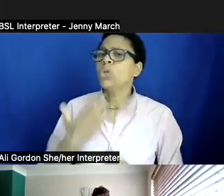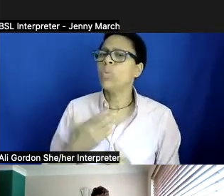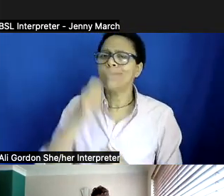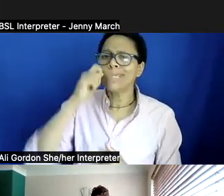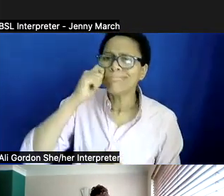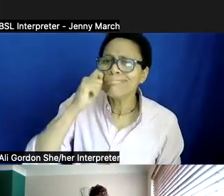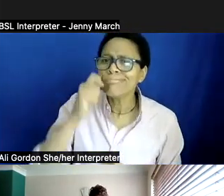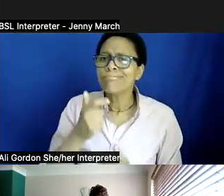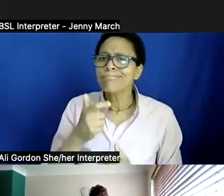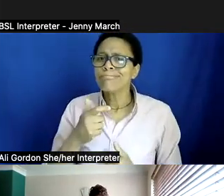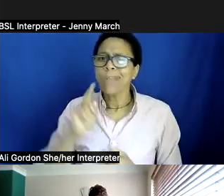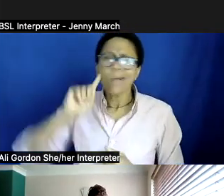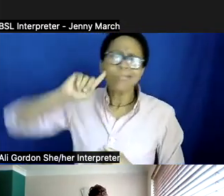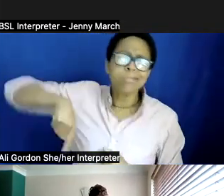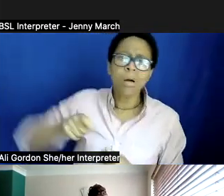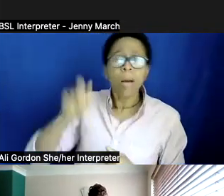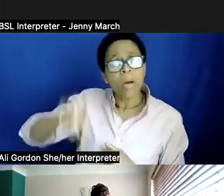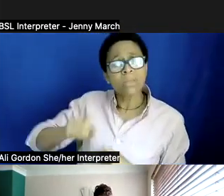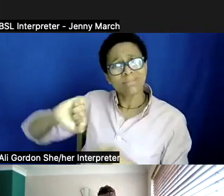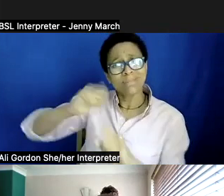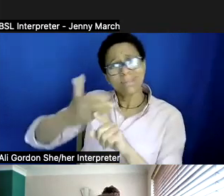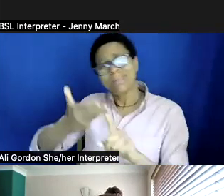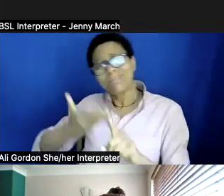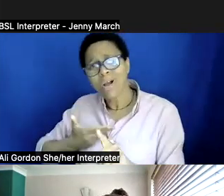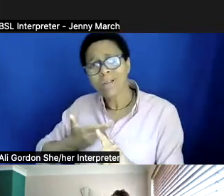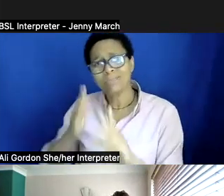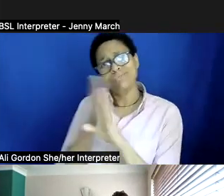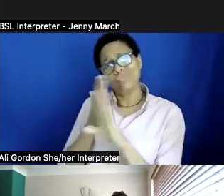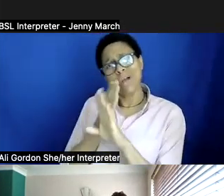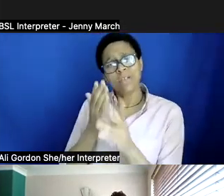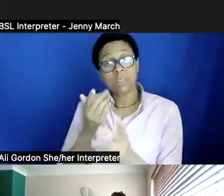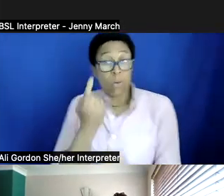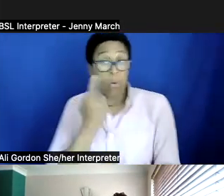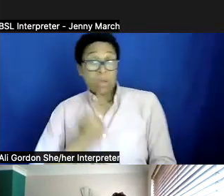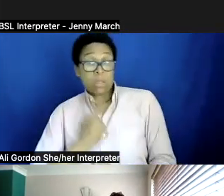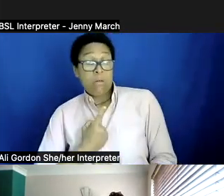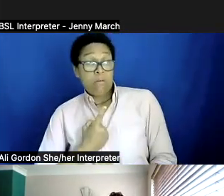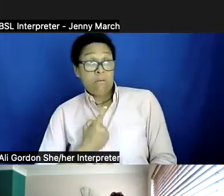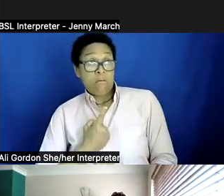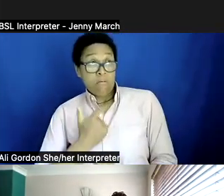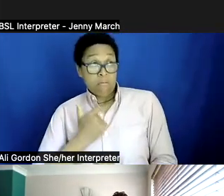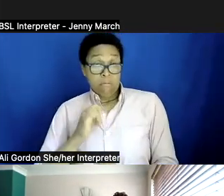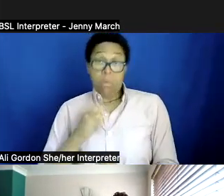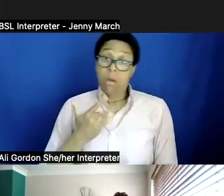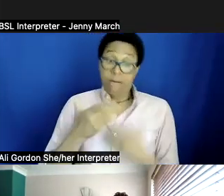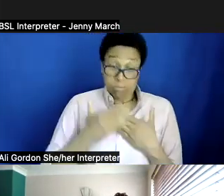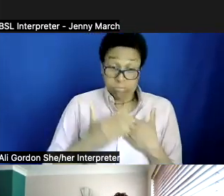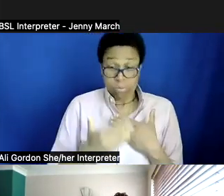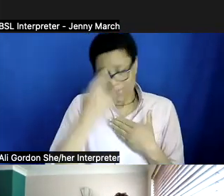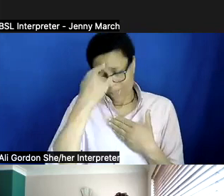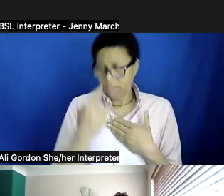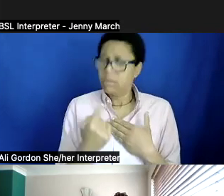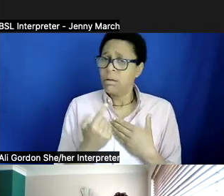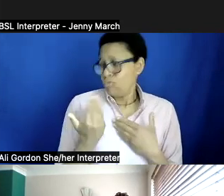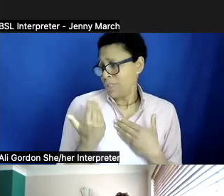anyone, and that's something that actually in my own kind of personal life going forward I've been thinking about a lot. And I was recently part of